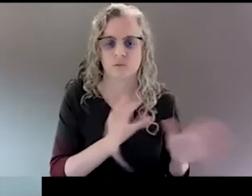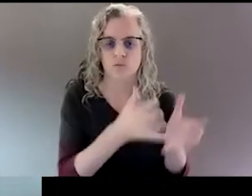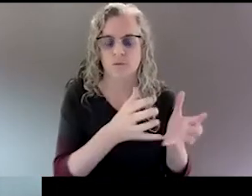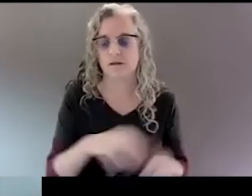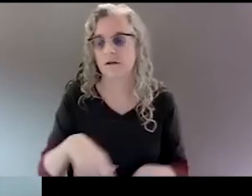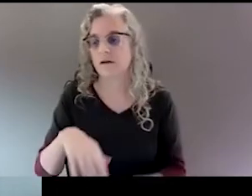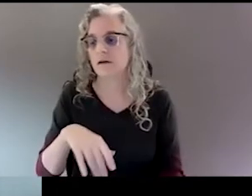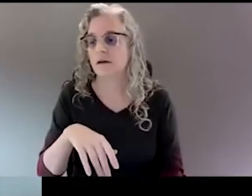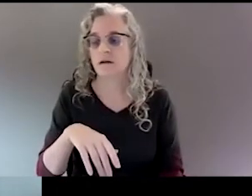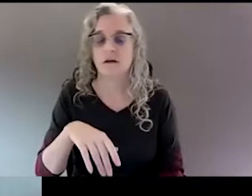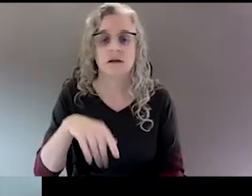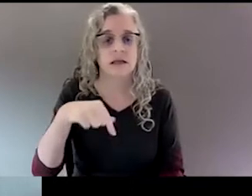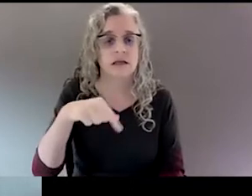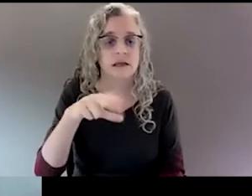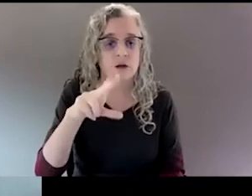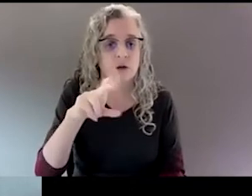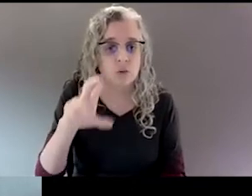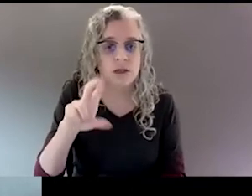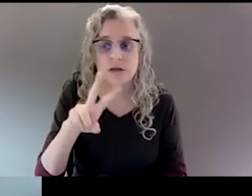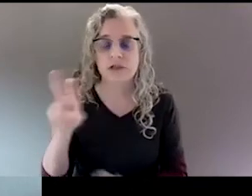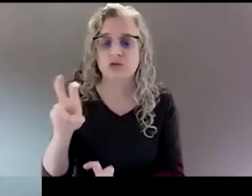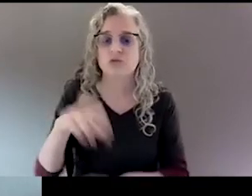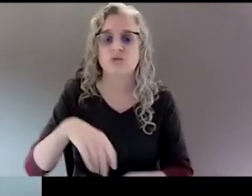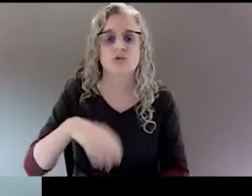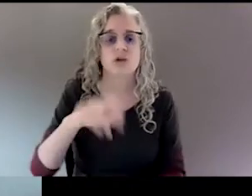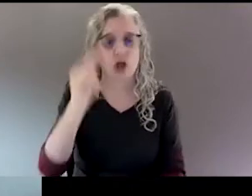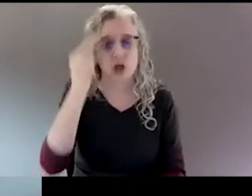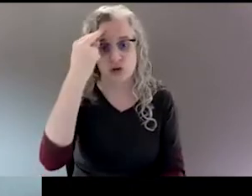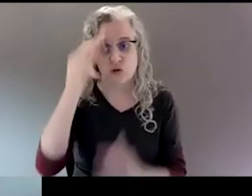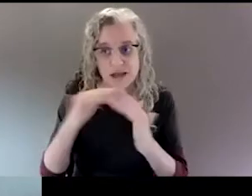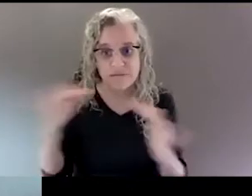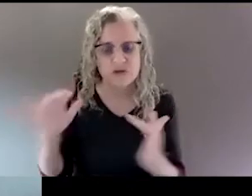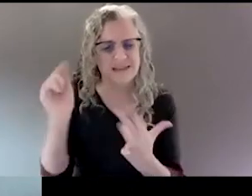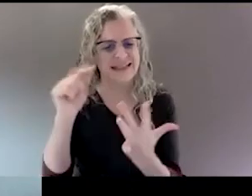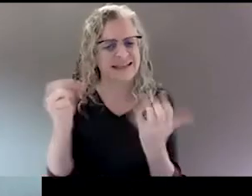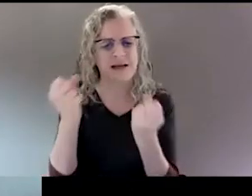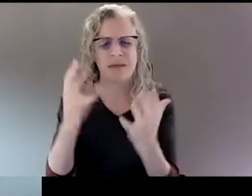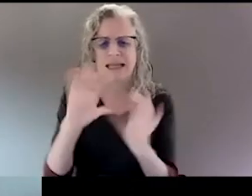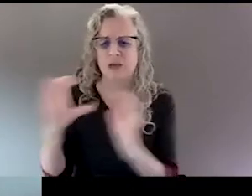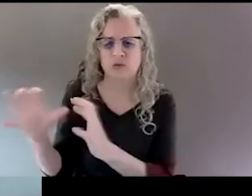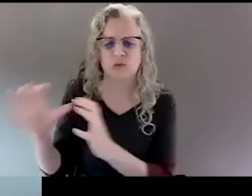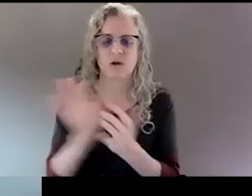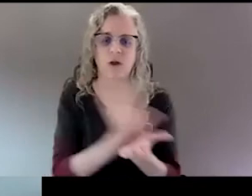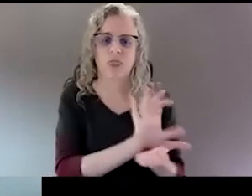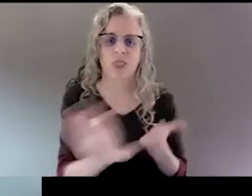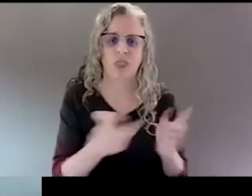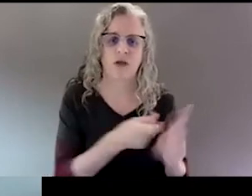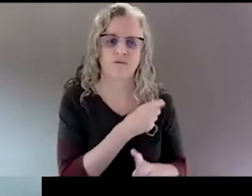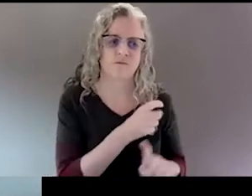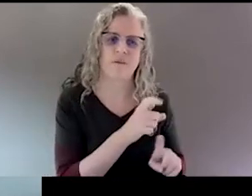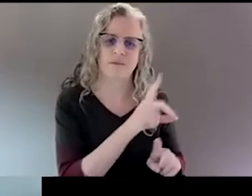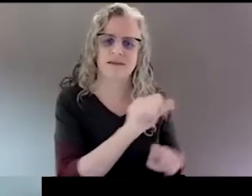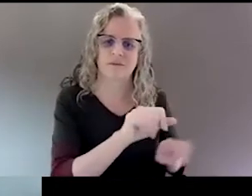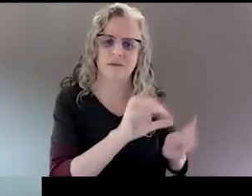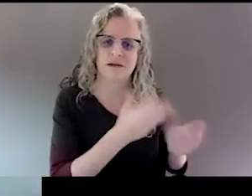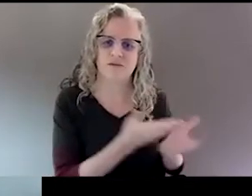neurodivergency isn't really included in all of these movements. And then that's how we build cross-movement solidarity. This is how